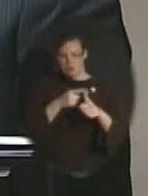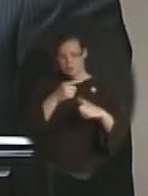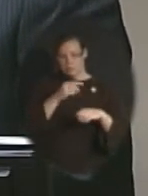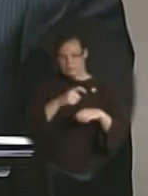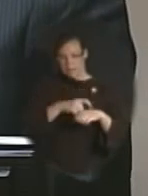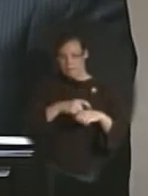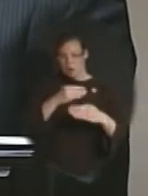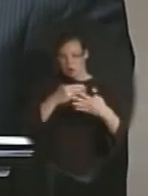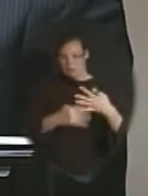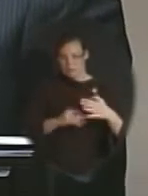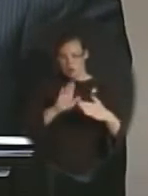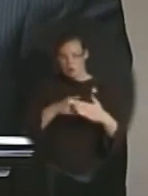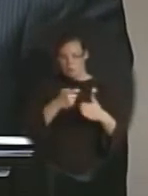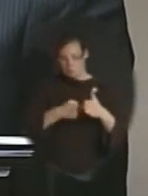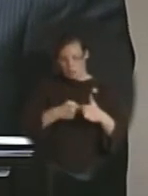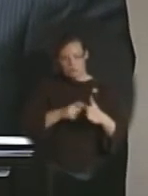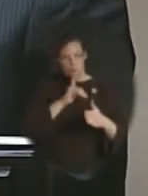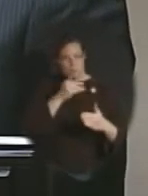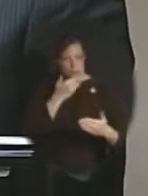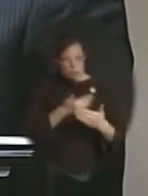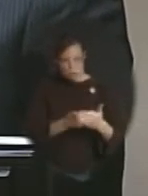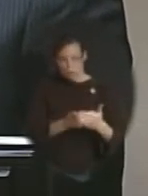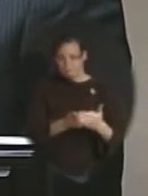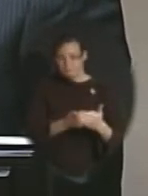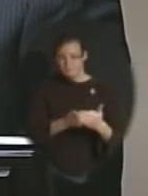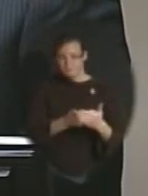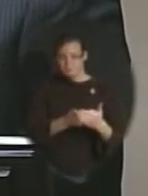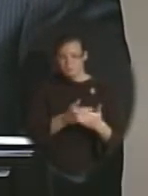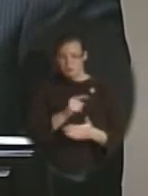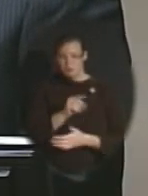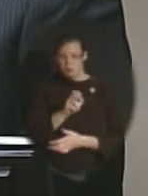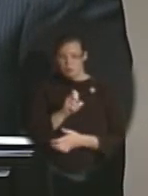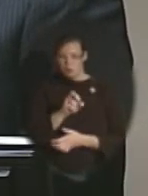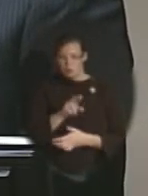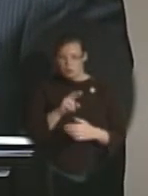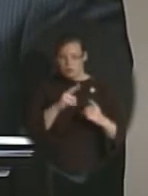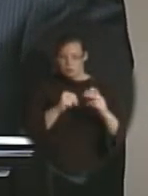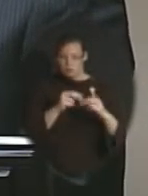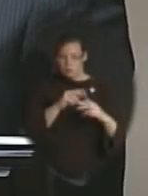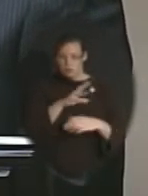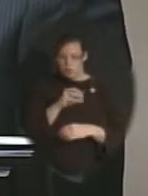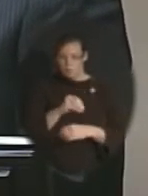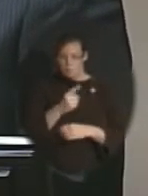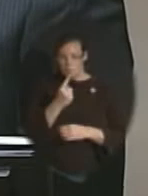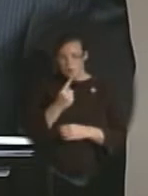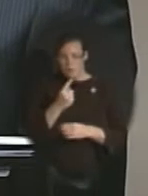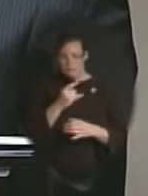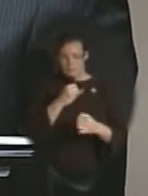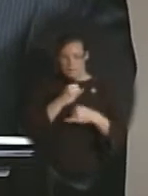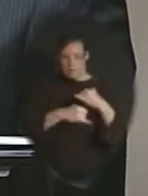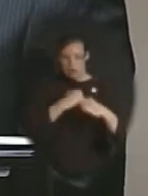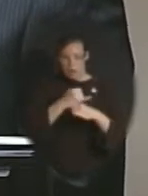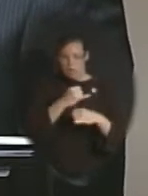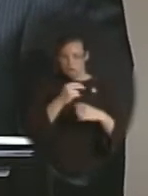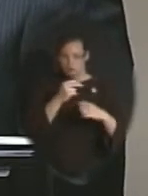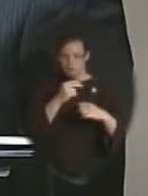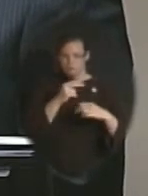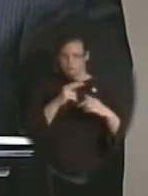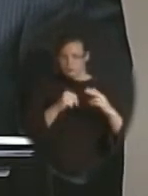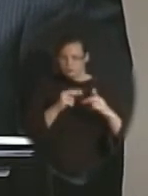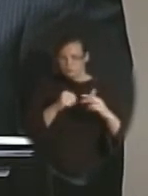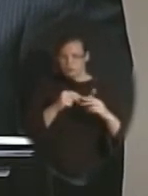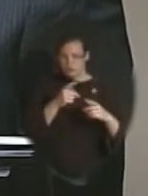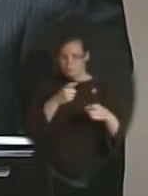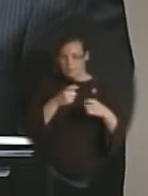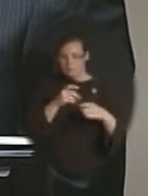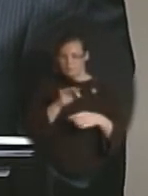And all the prices were extremely good. Turner Construction Company is is an international construction management firm, one of